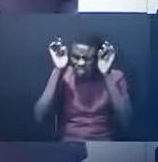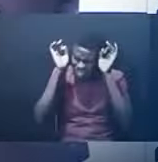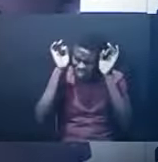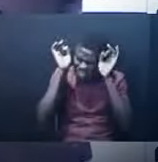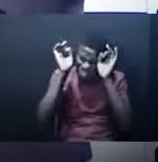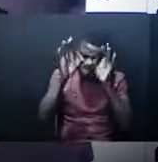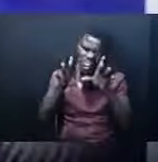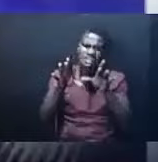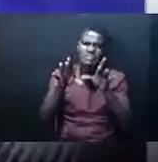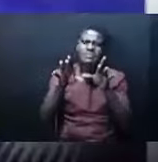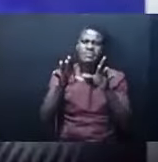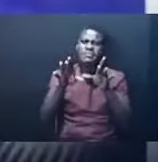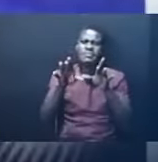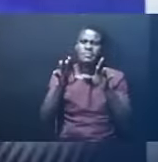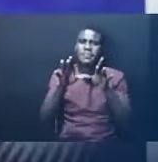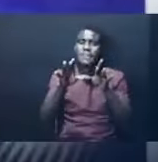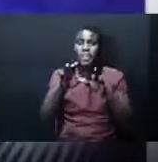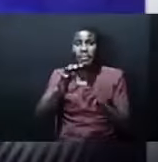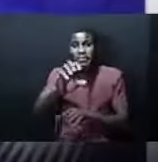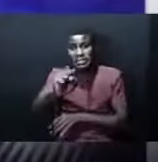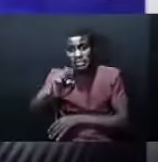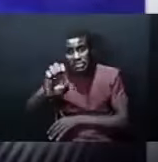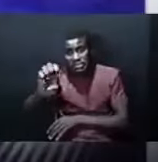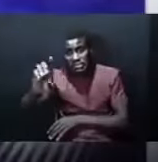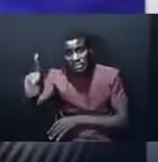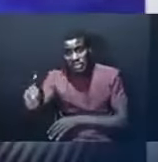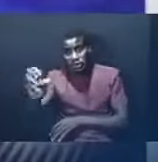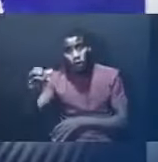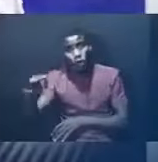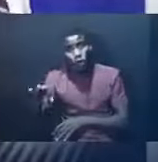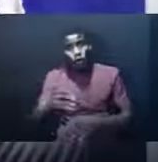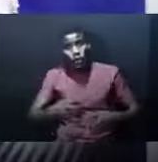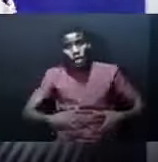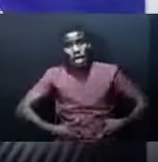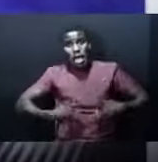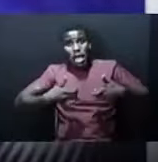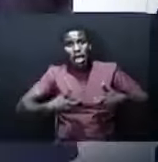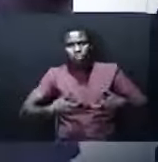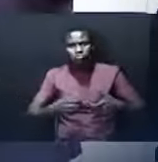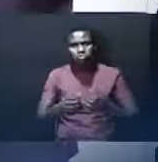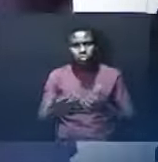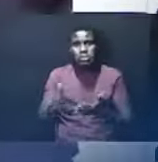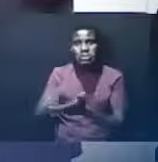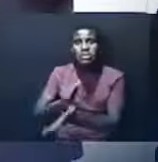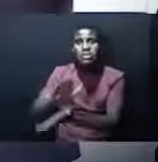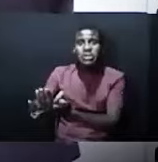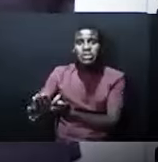cause. These seeds of resentment, they destroy nations.